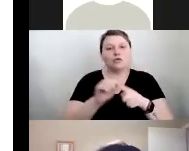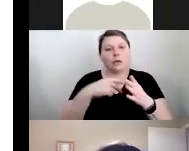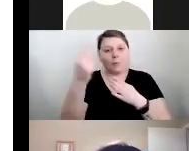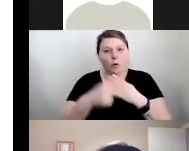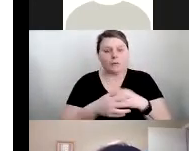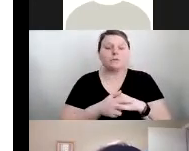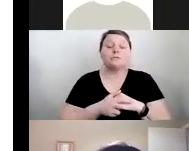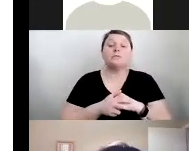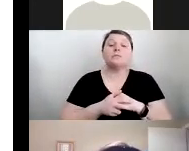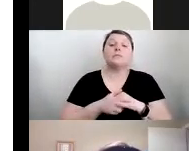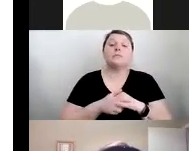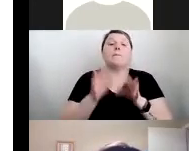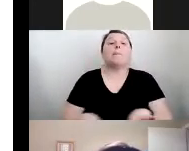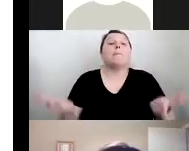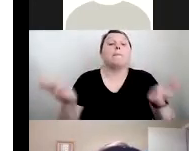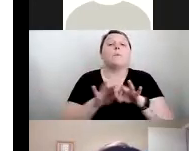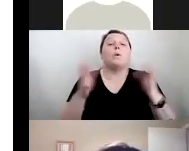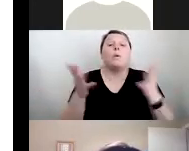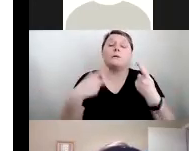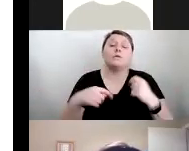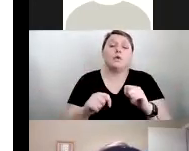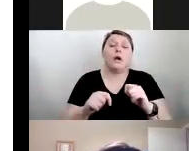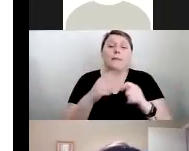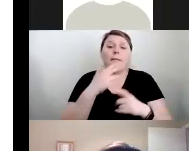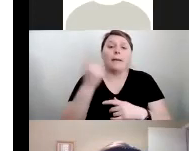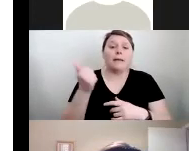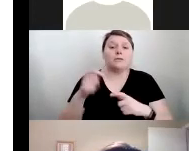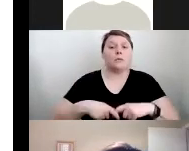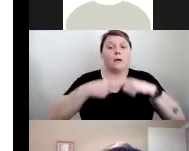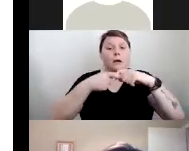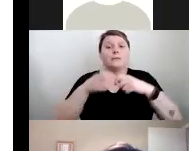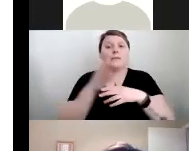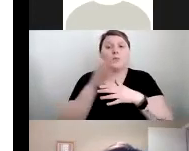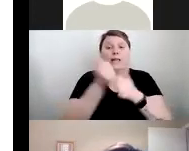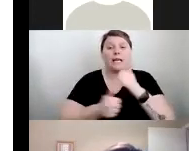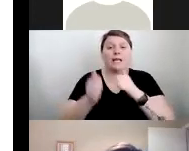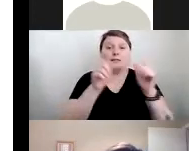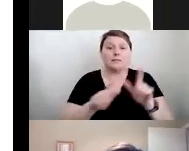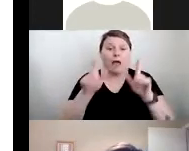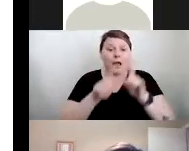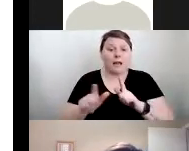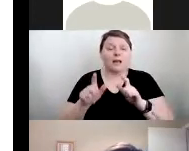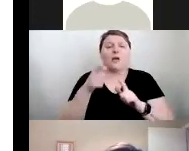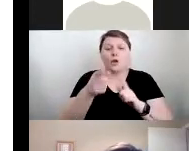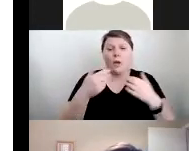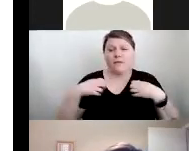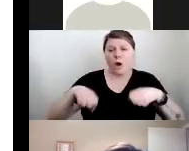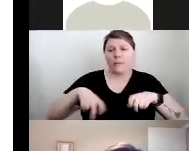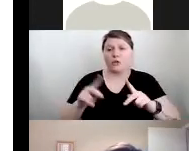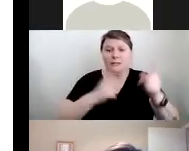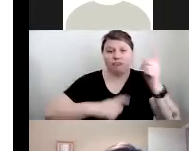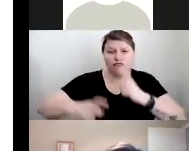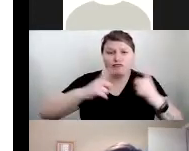all of this, I'm going to do my best to pause in between each one of these segments and give you all a chance to ask